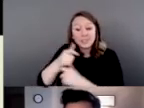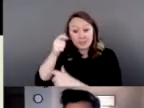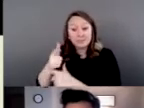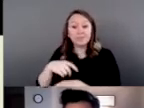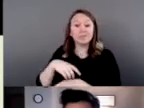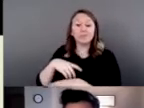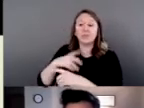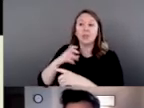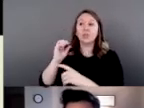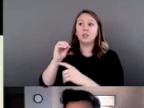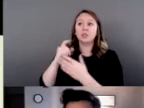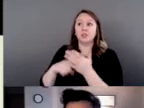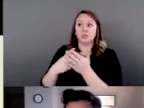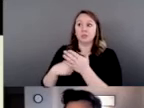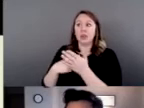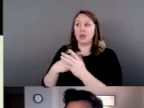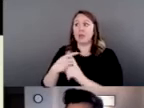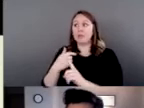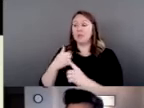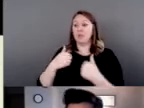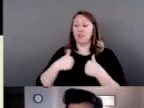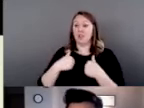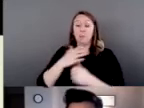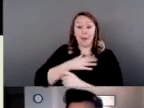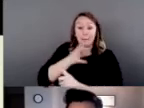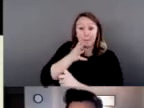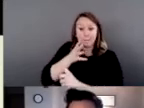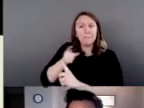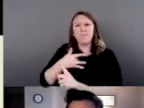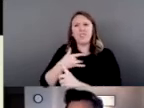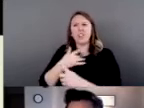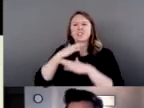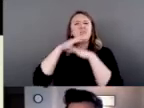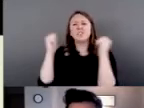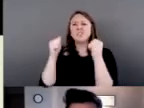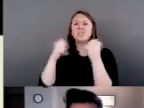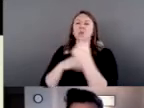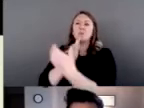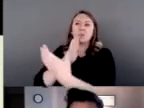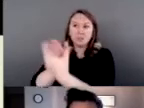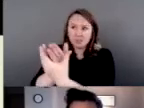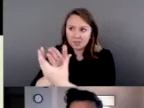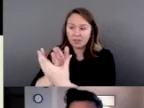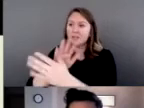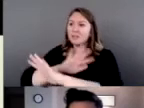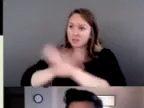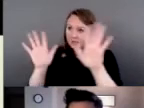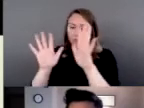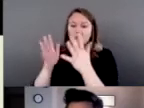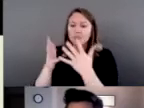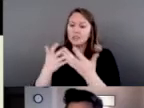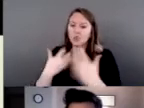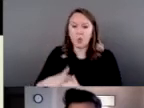beat or her siblings. So now she grows up, she's an adult, she has me. I was, you know,